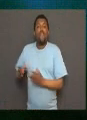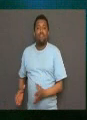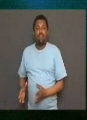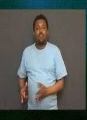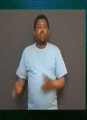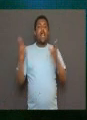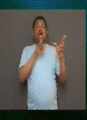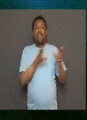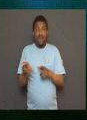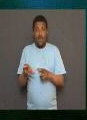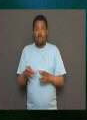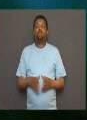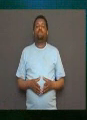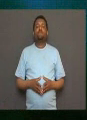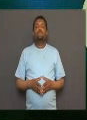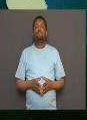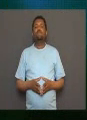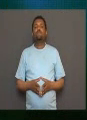Students, let's get ready.